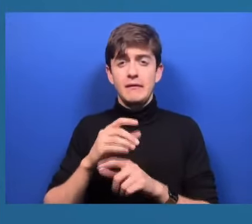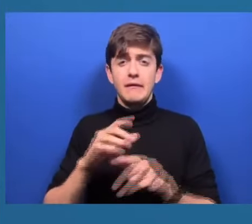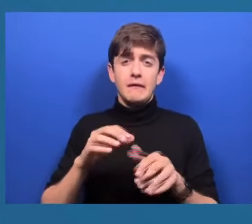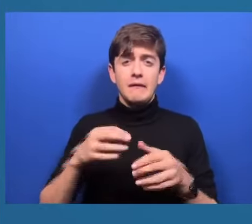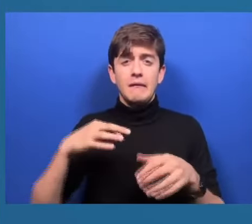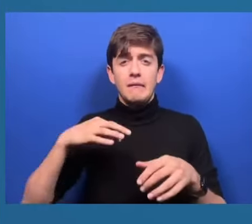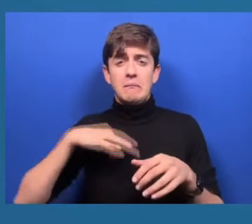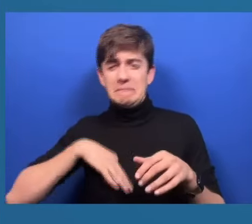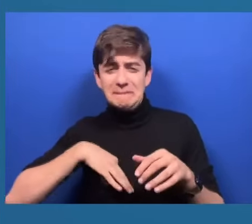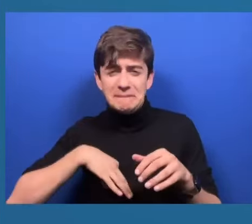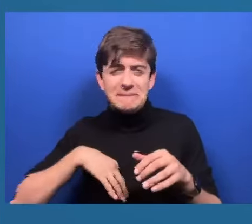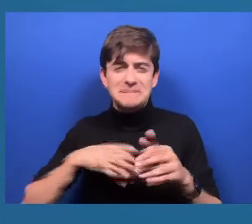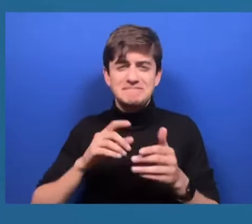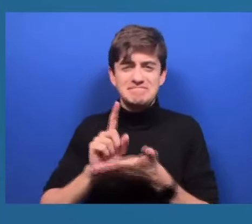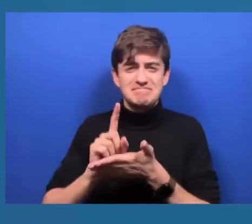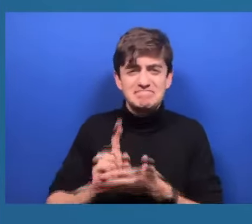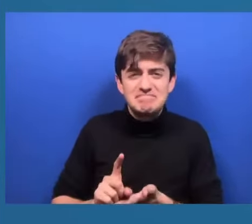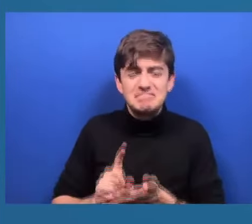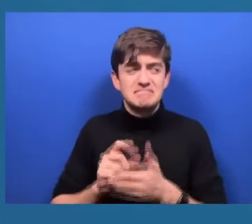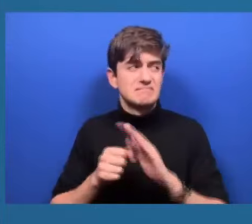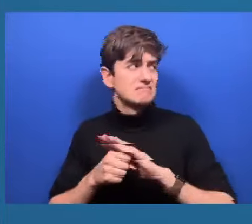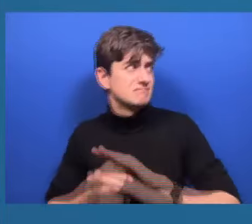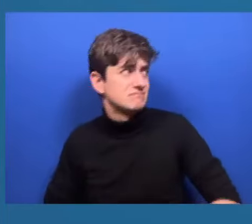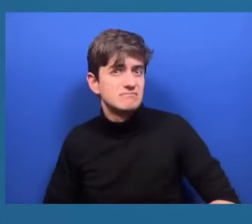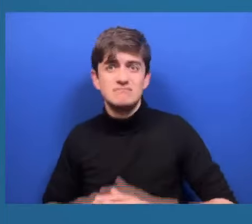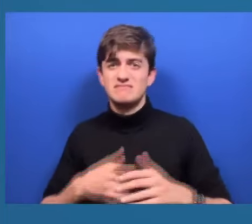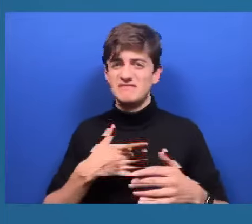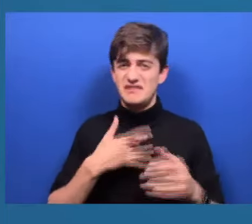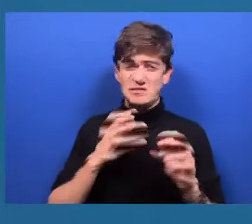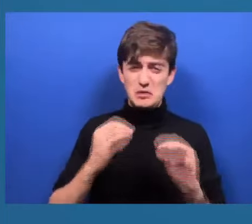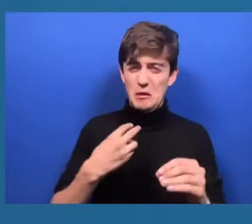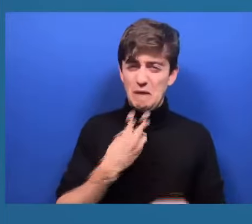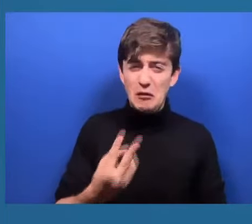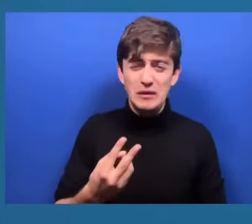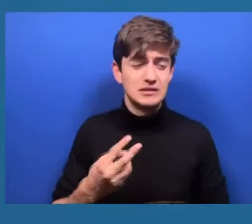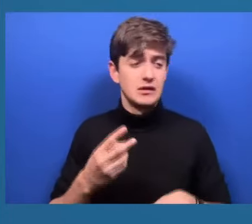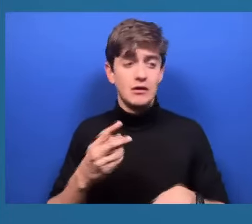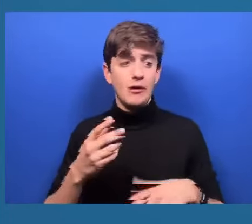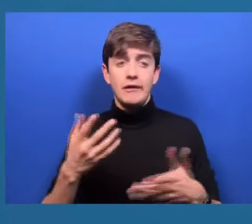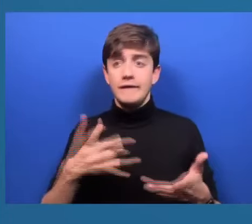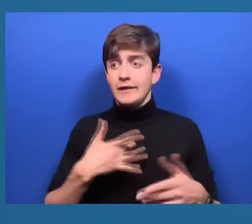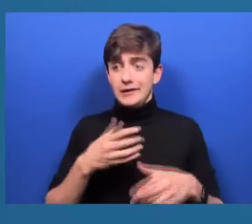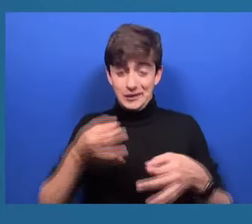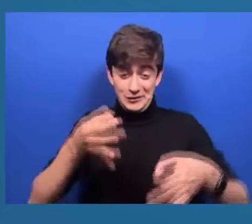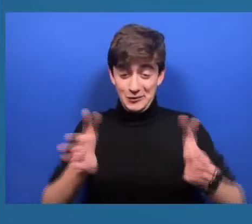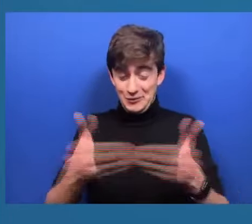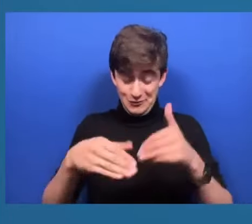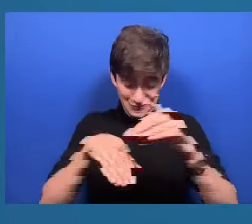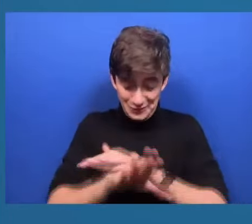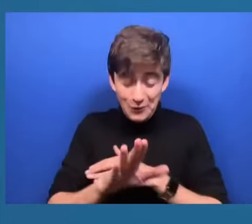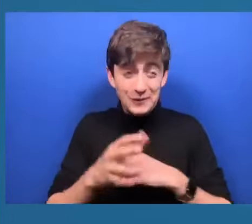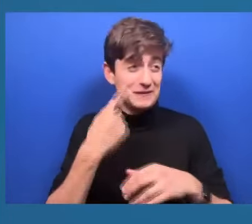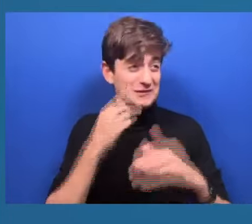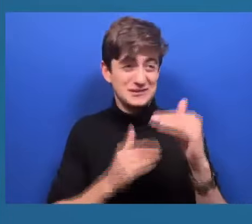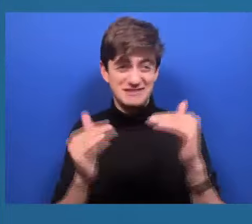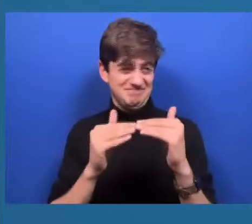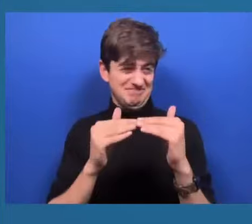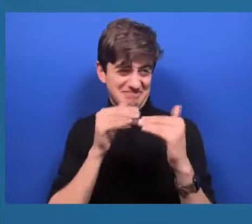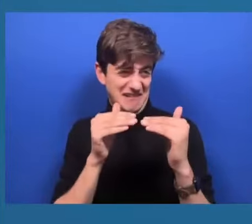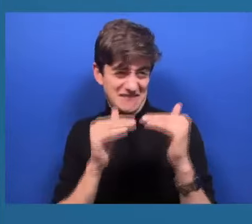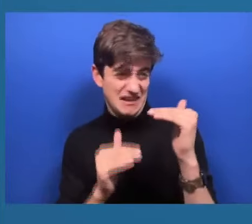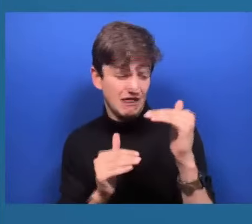that perhaps feel that they have no voice or that they cannot walk into a courtroom and get justice. So tonight